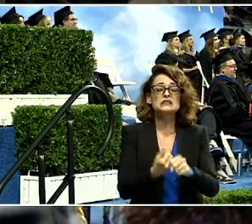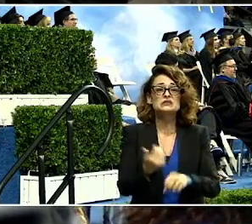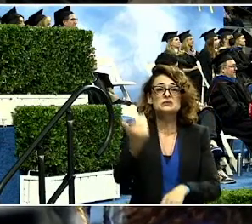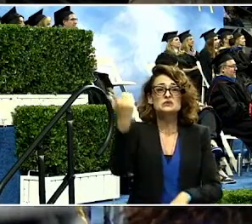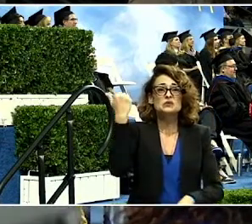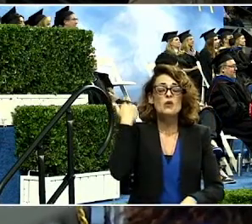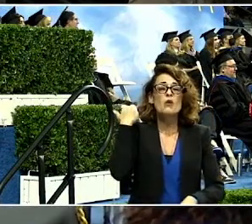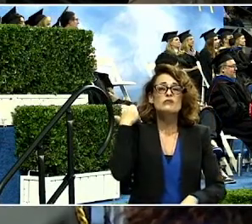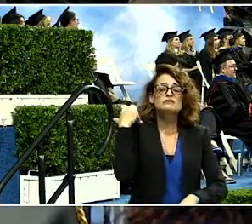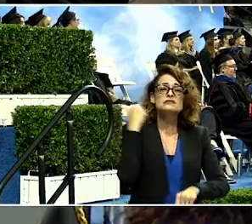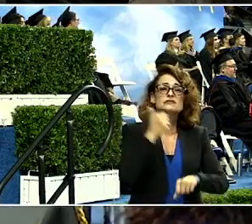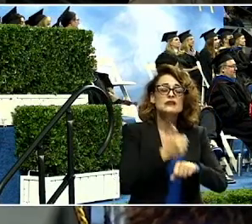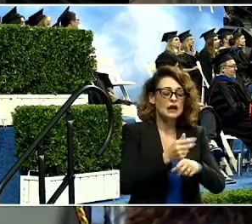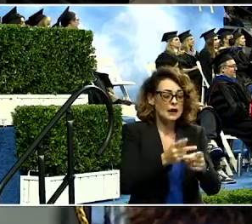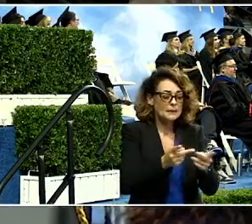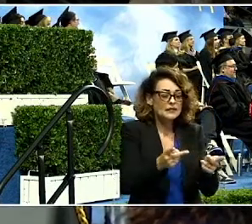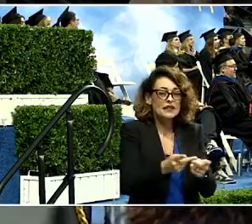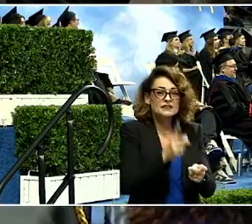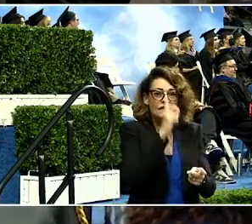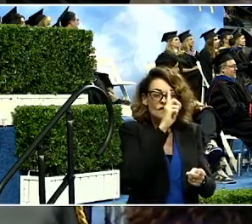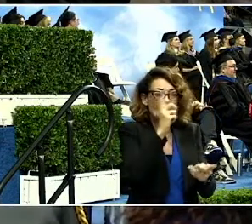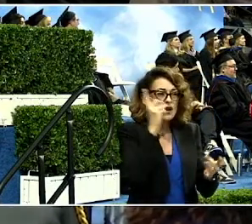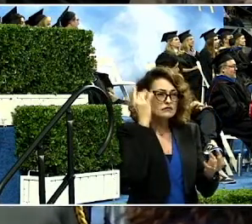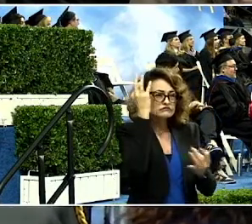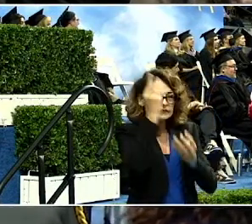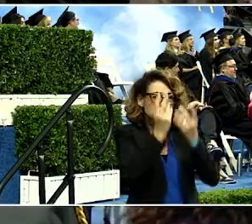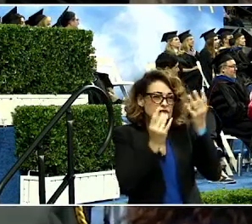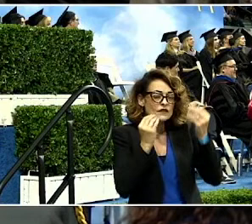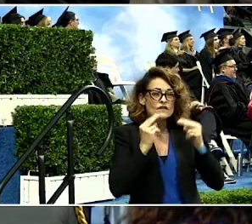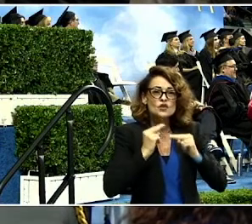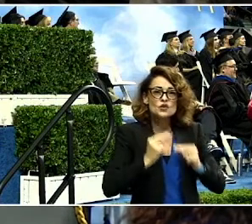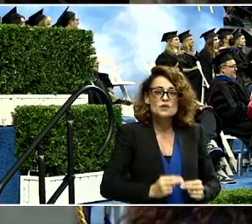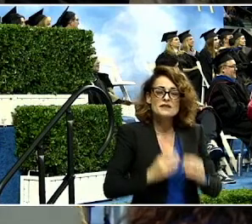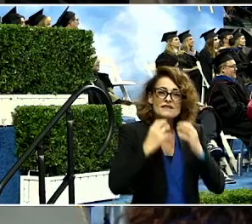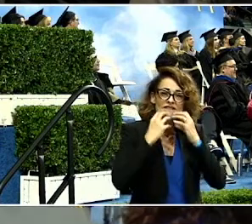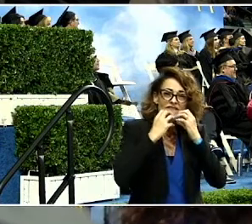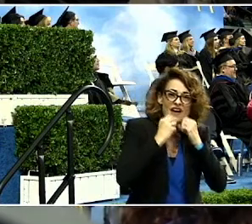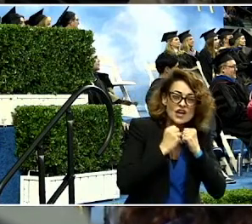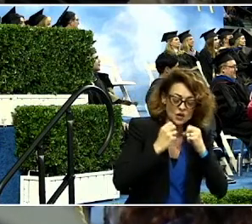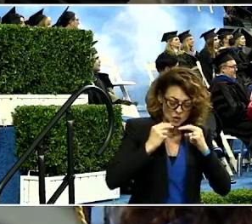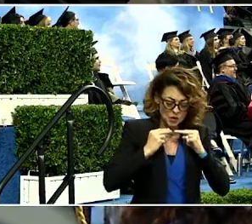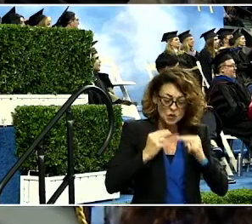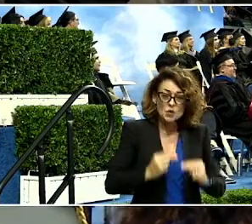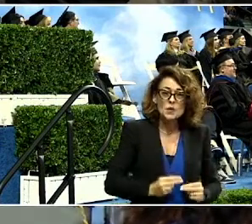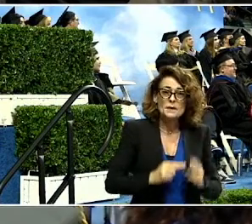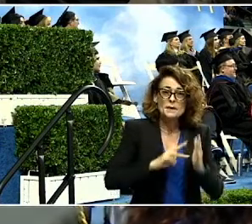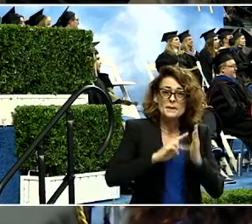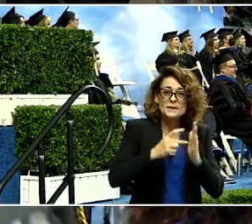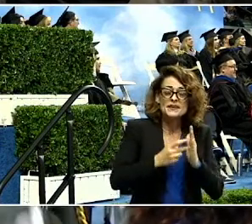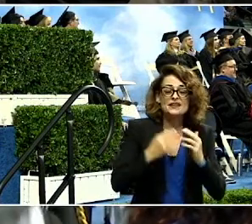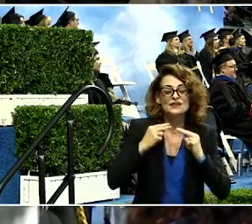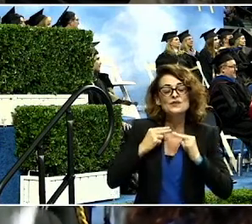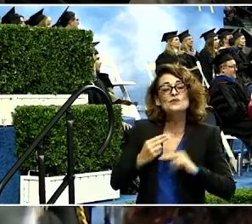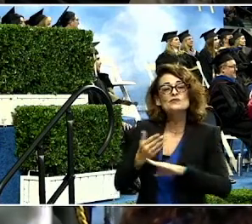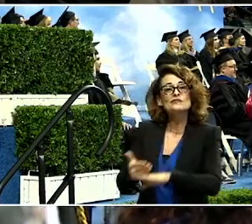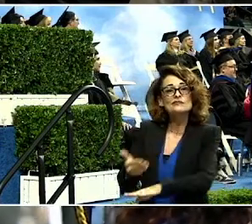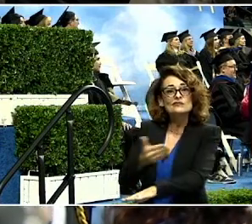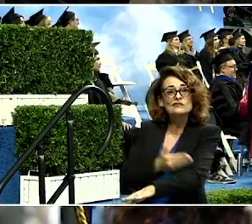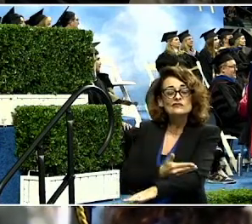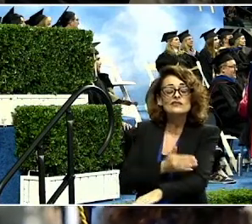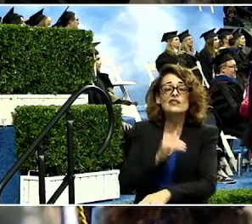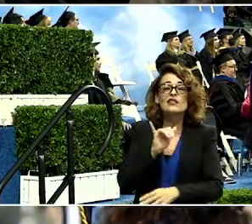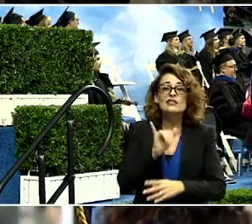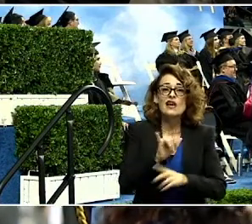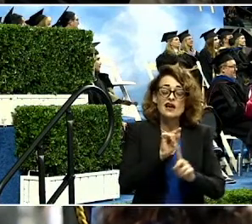for the fundamental consideration of human value, human meaning, and human improvement. And it was from this seed of